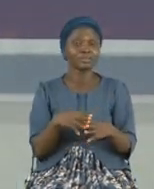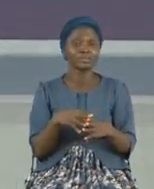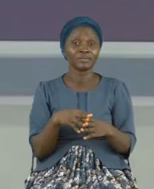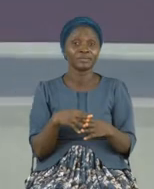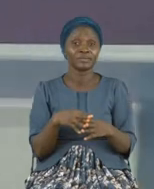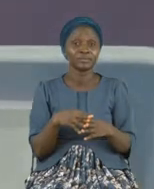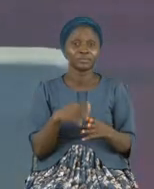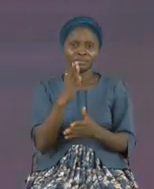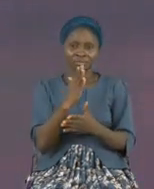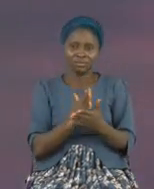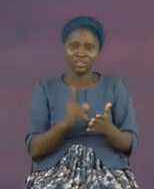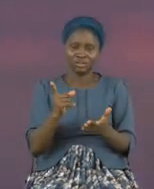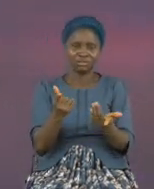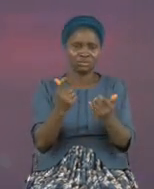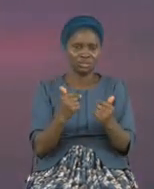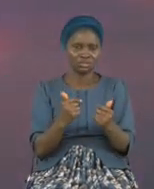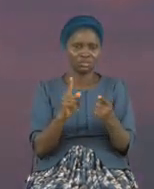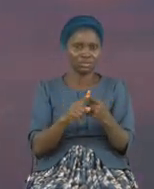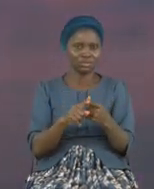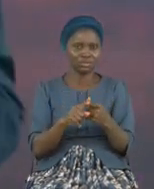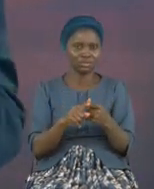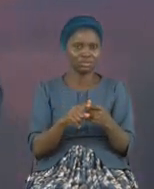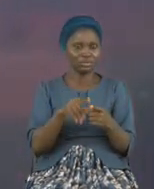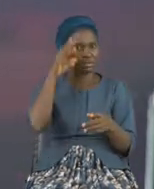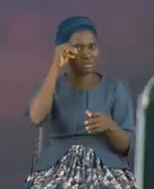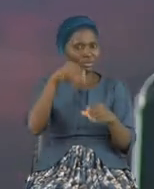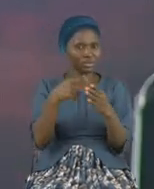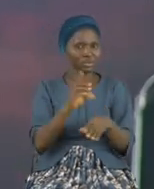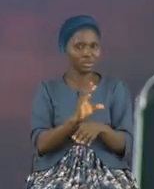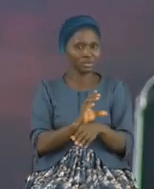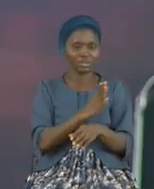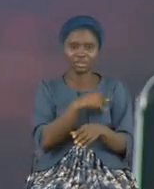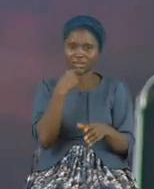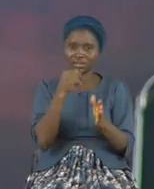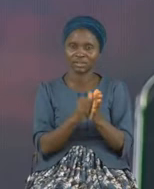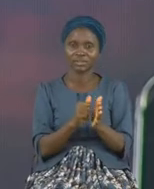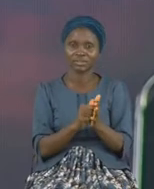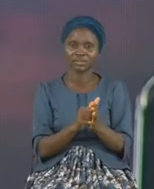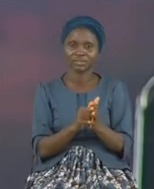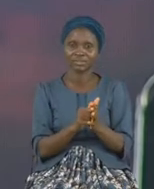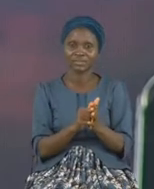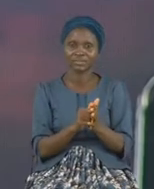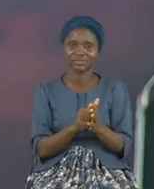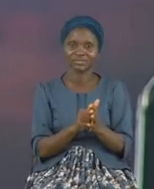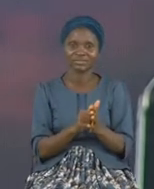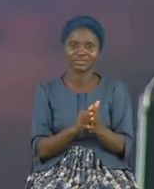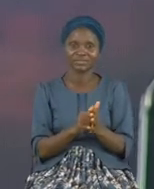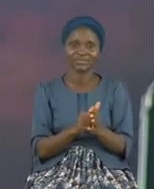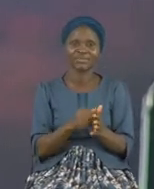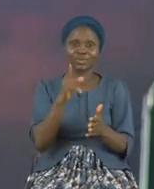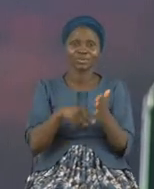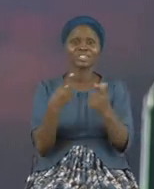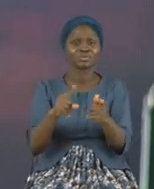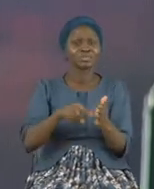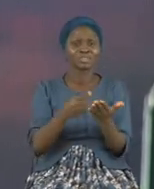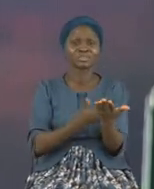somebody came to him in the church and said, what happened this morning, Pastor? How did